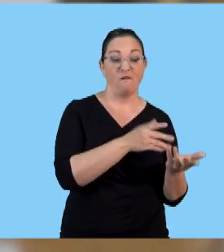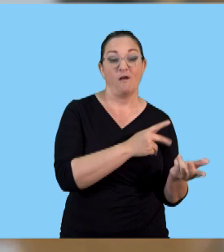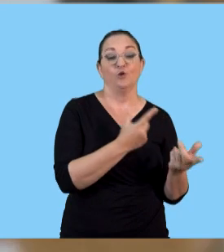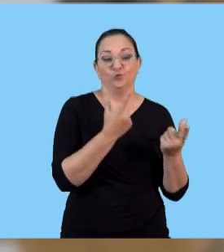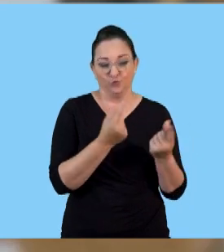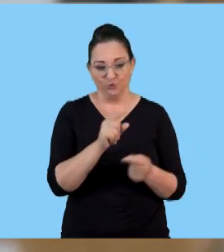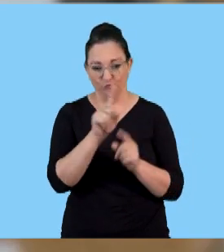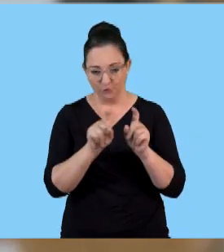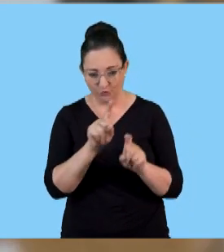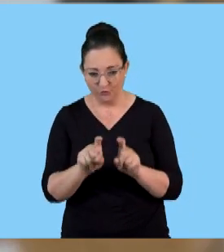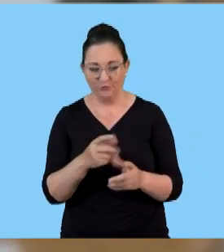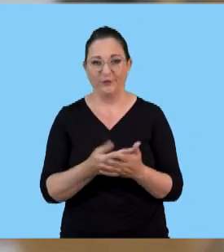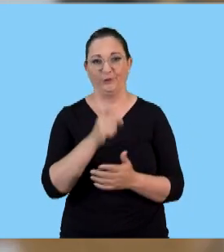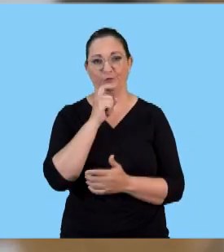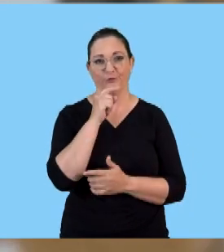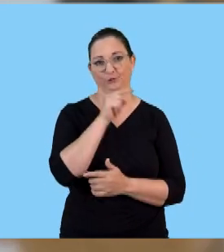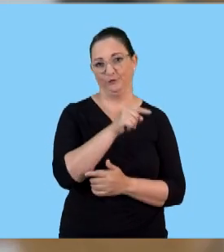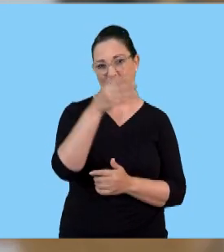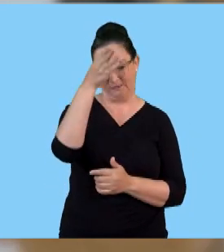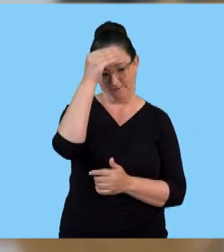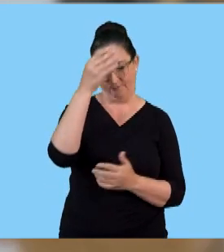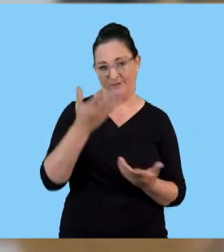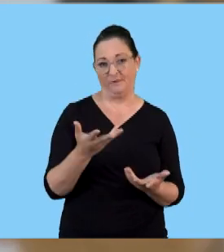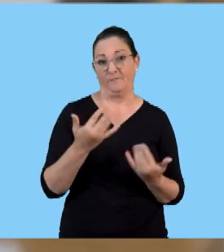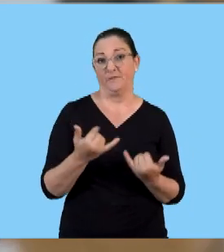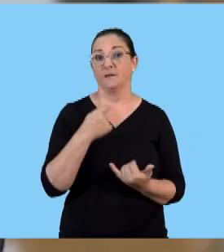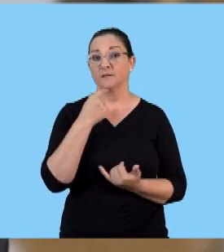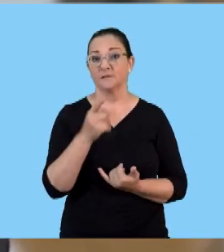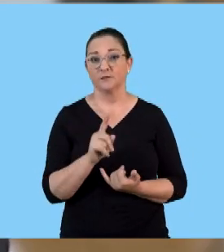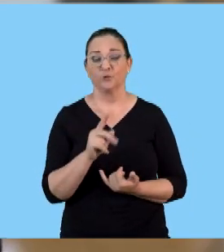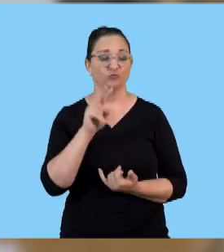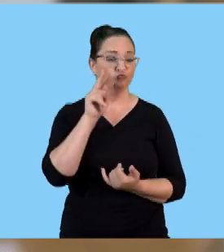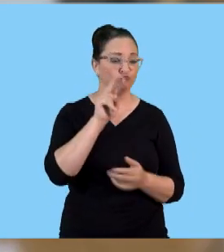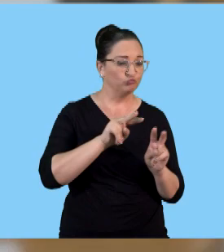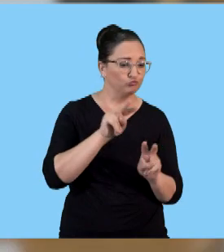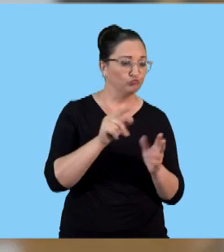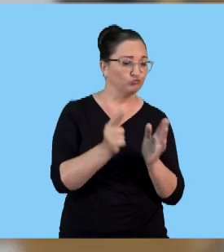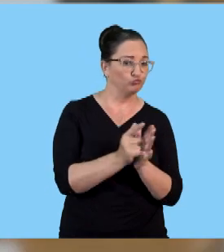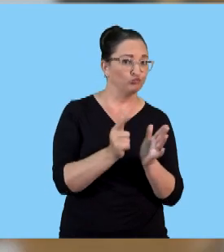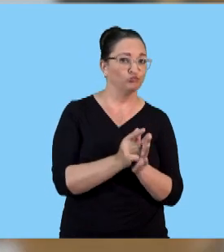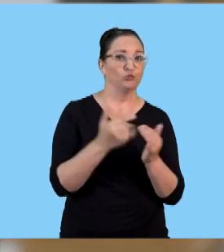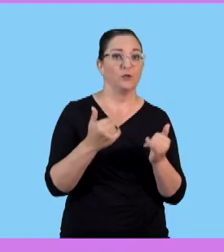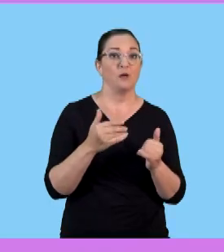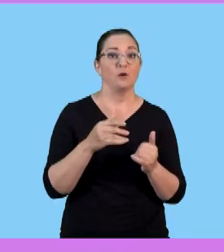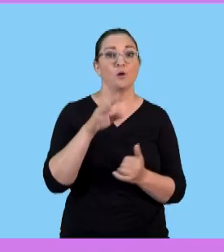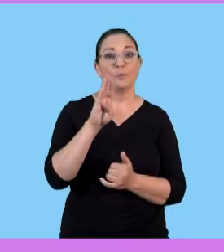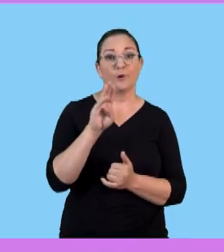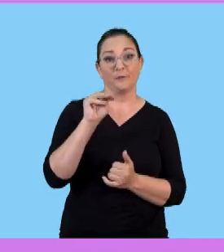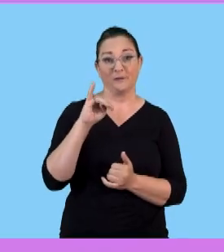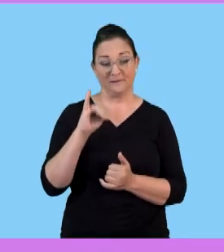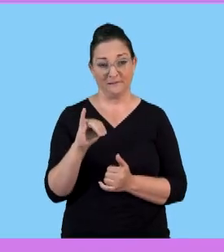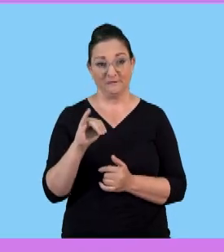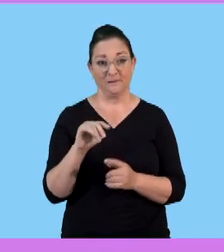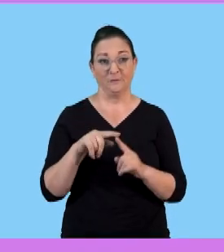it by doing some questions, right? Some mathematics. As I've indicated, we are looking in our lesson today at body mass